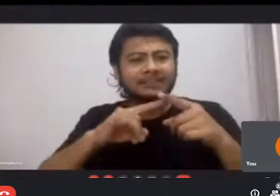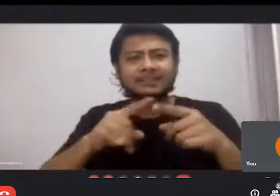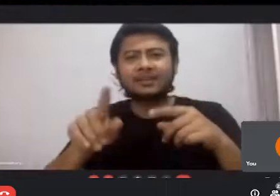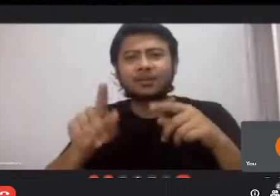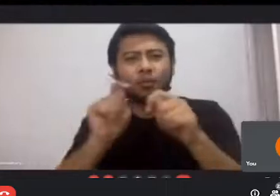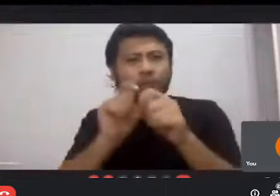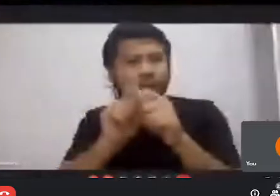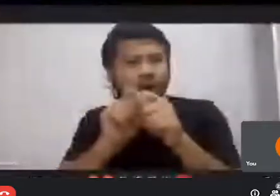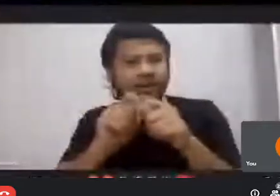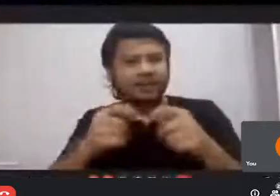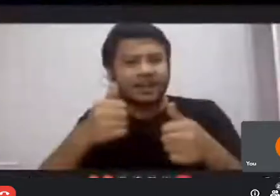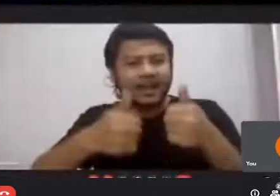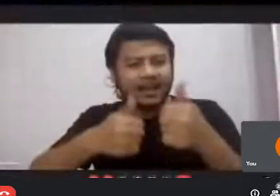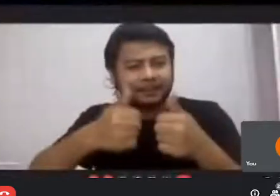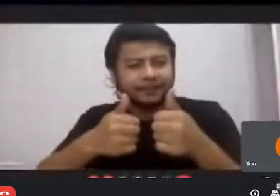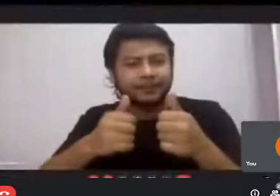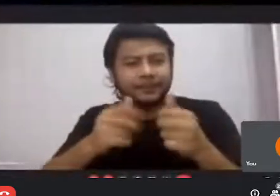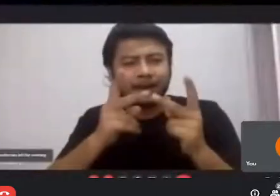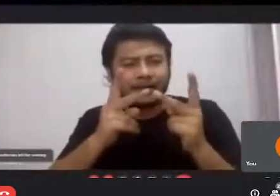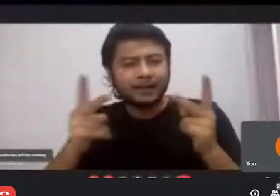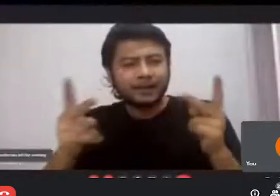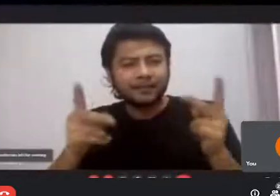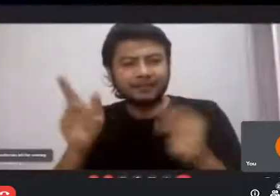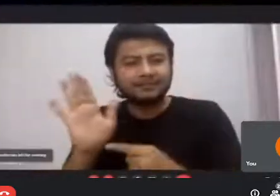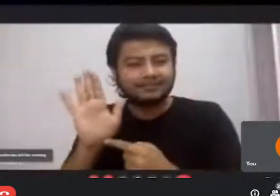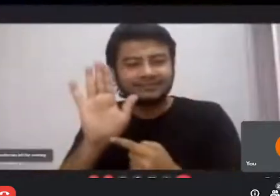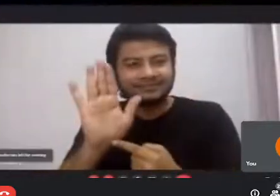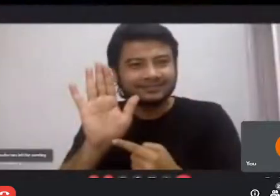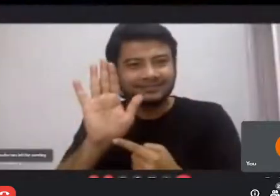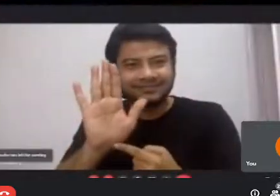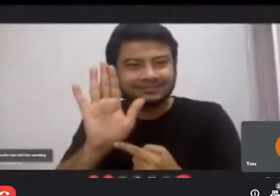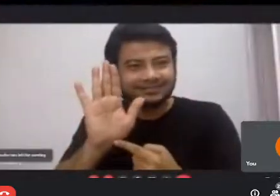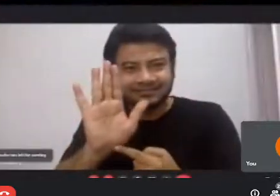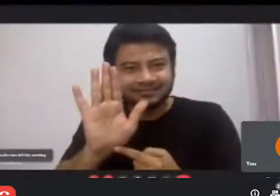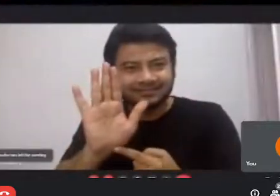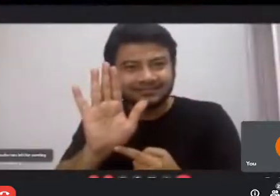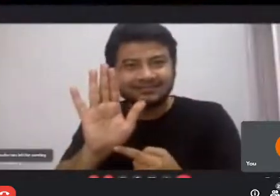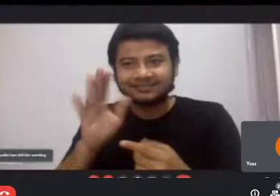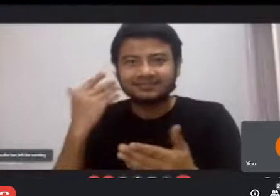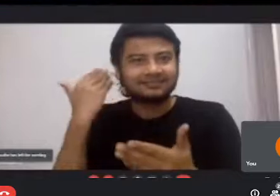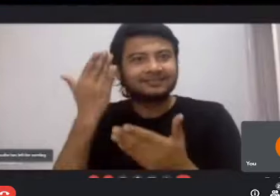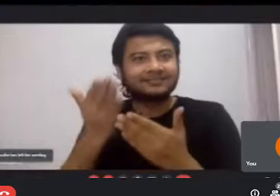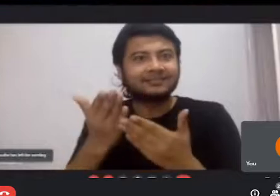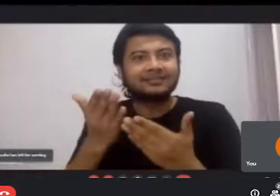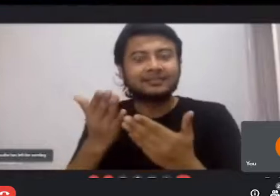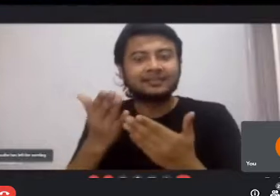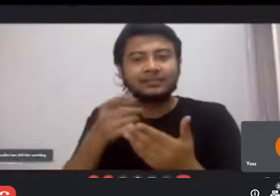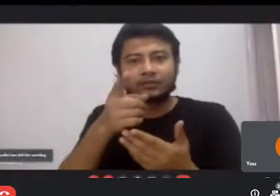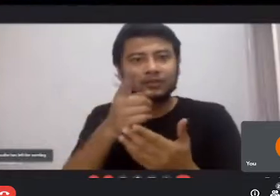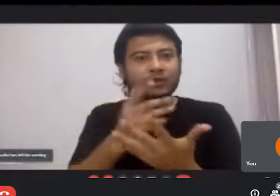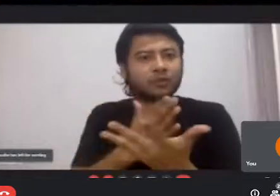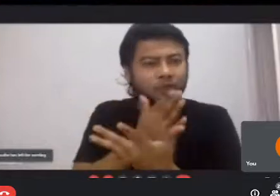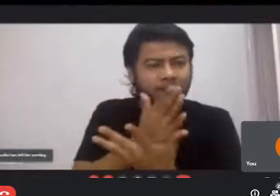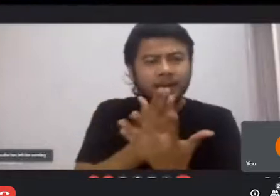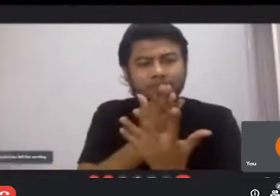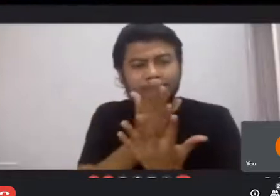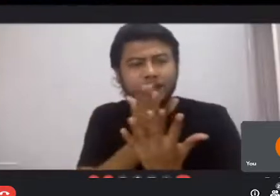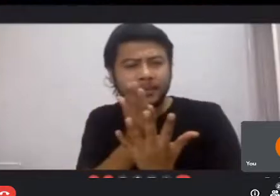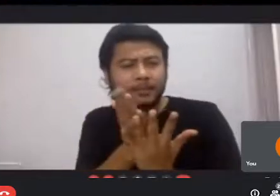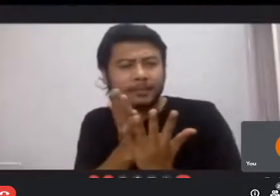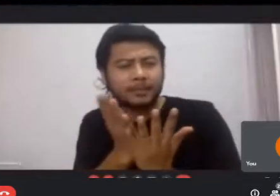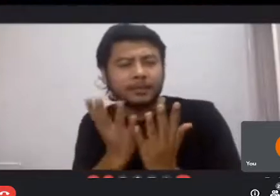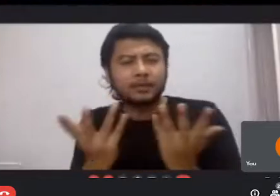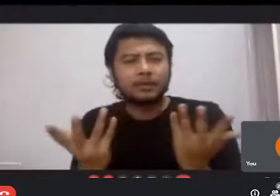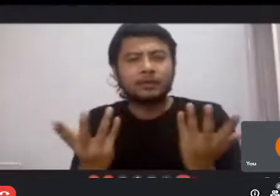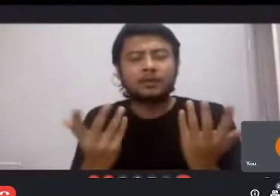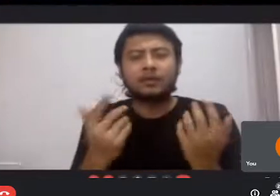over various methods, especially with combination of assessment methods,